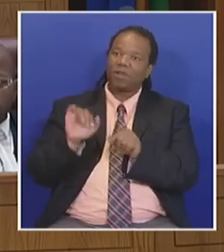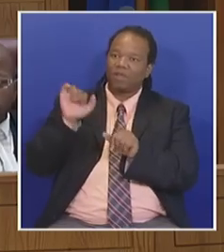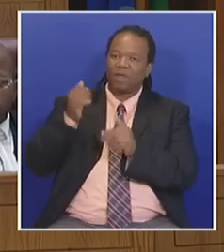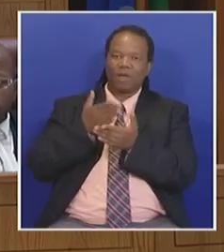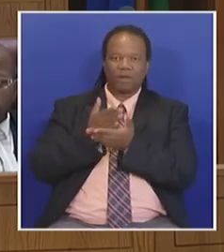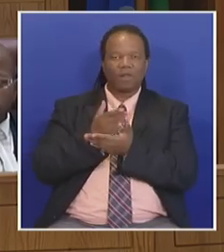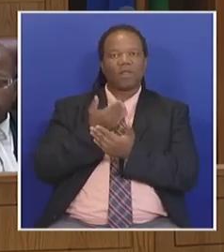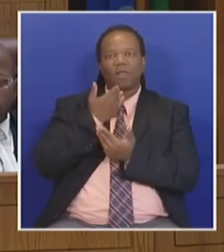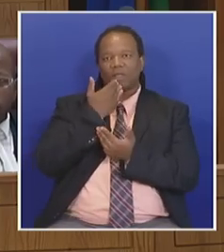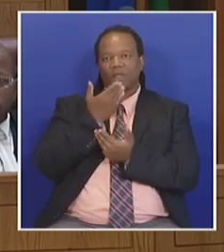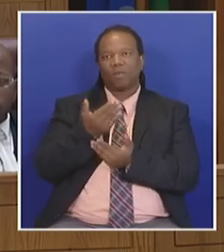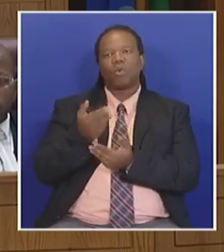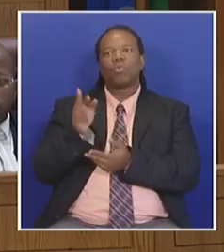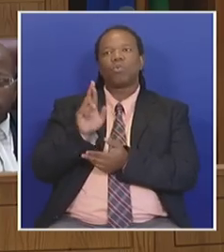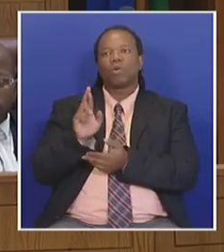Rockman.